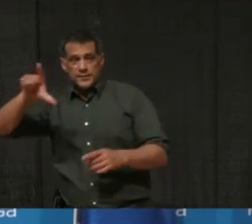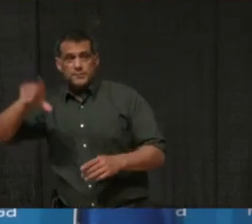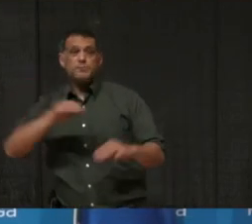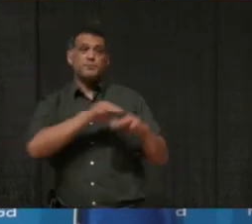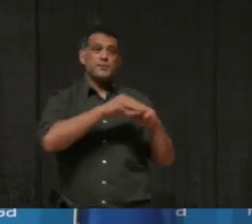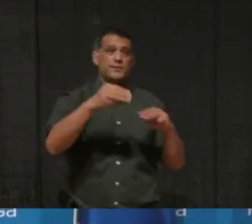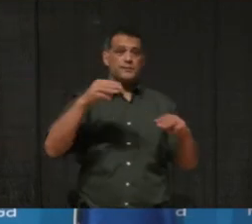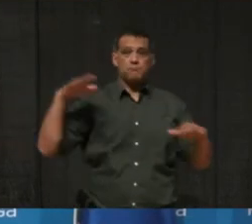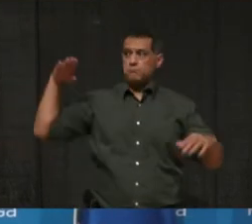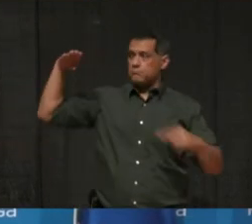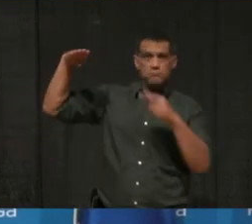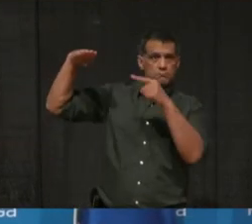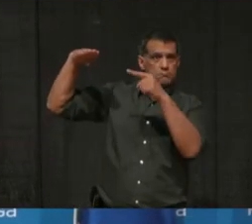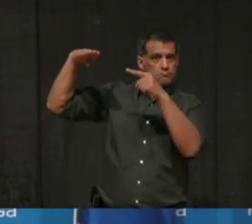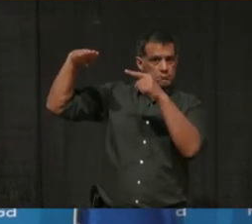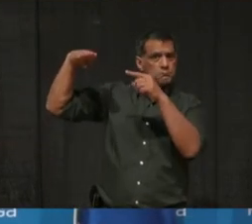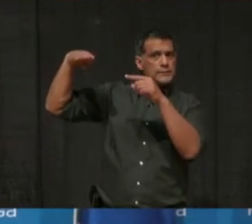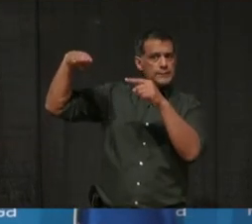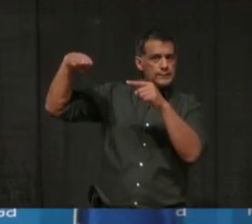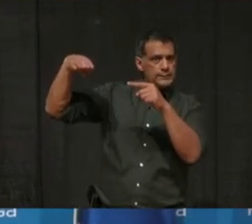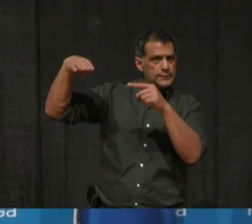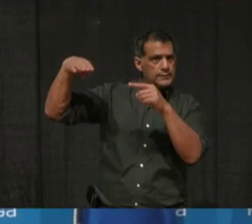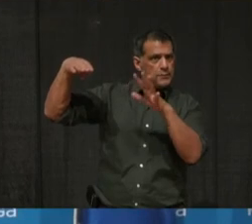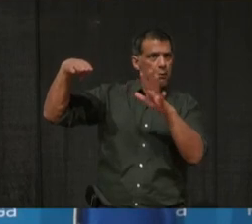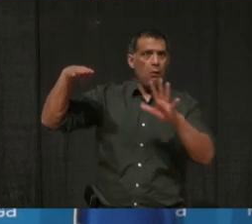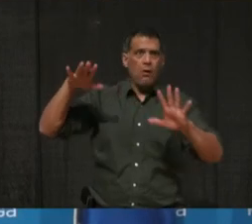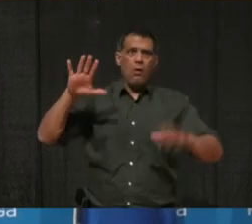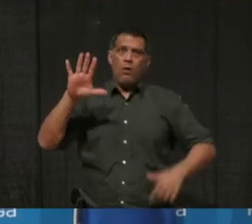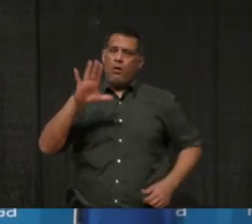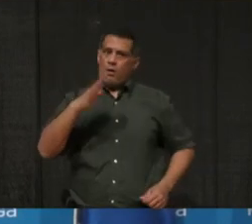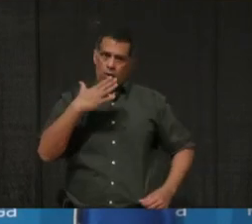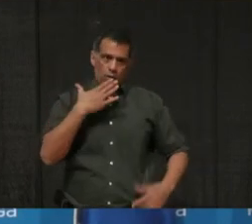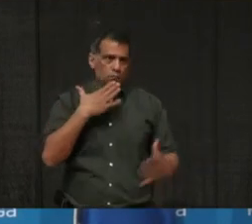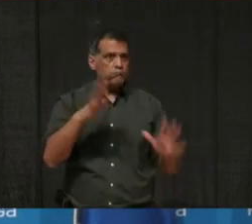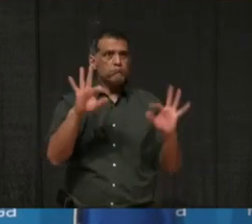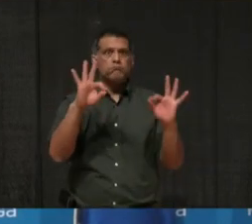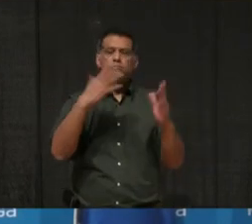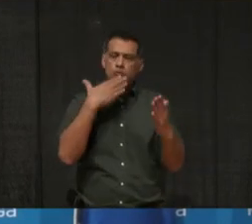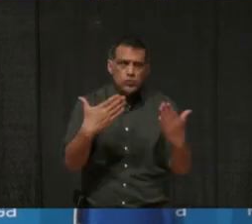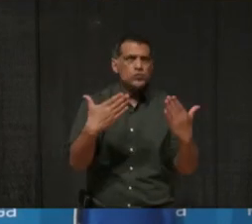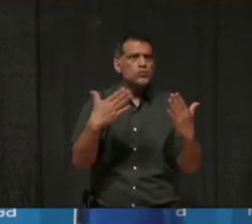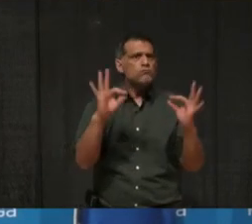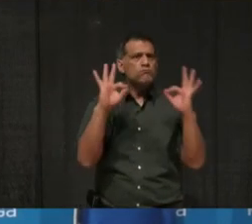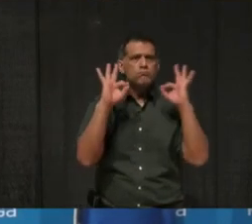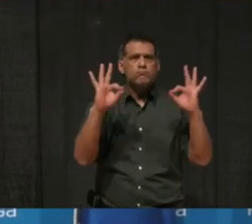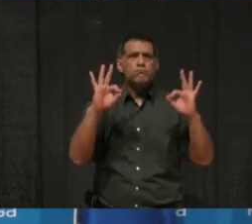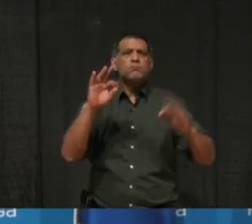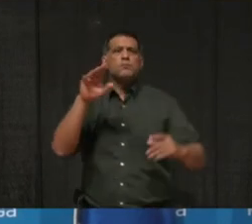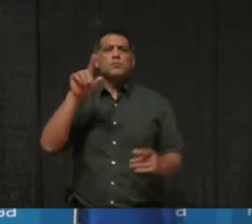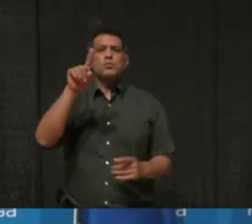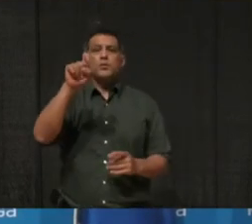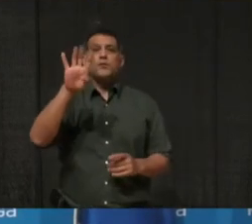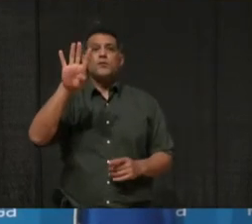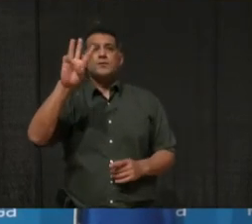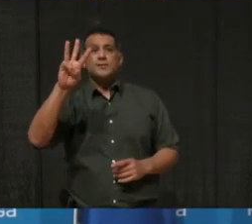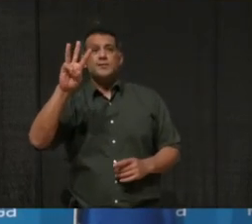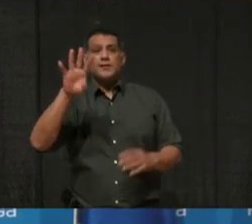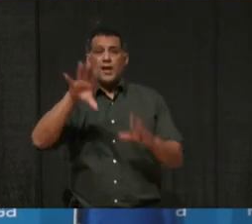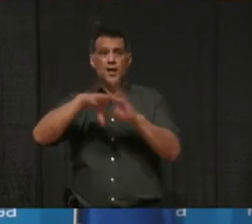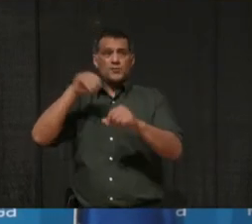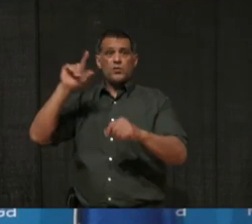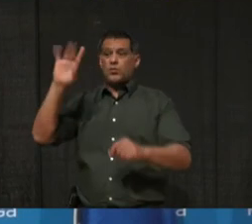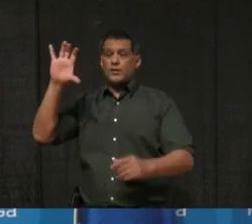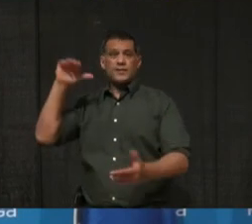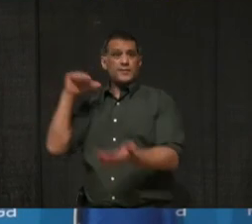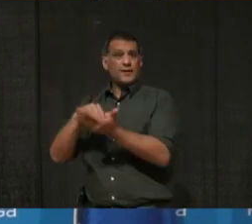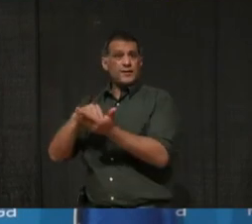declining, which is extremely encouraging news. Peel is now averaging 146 cases per 100,000,